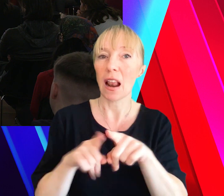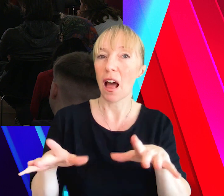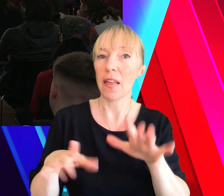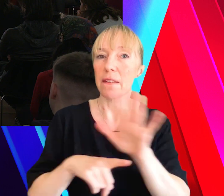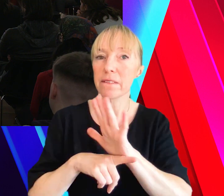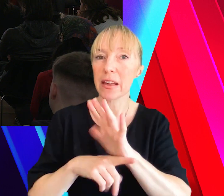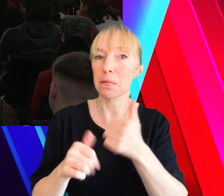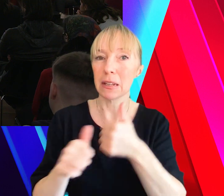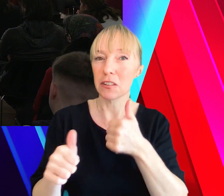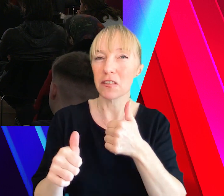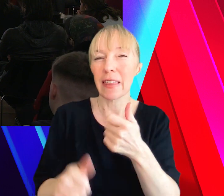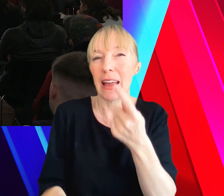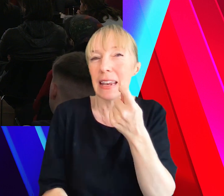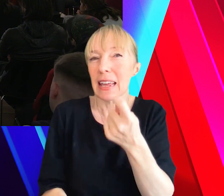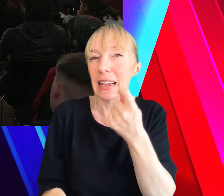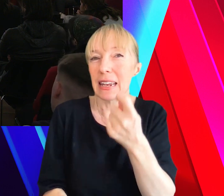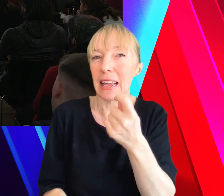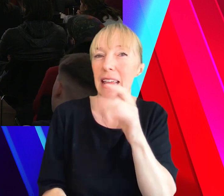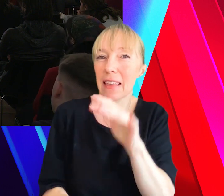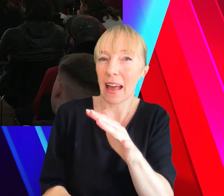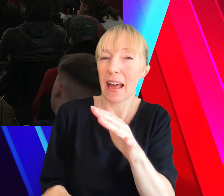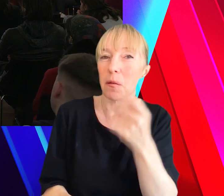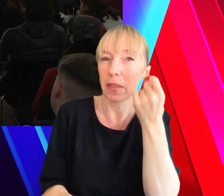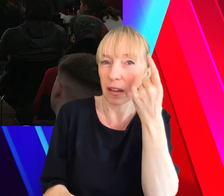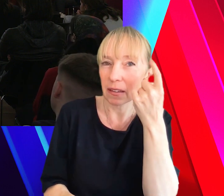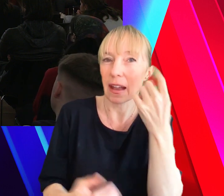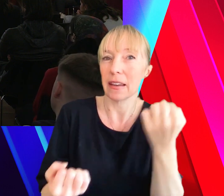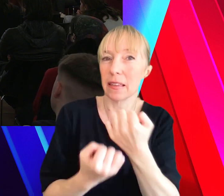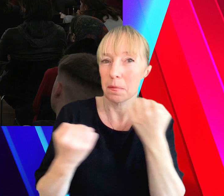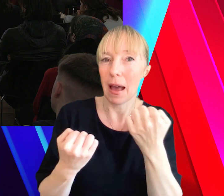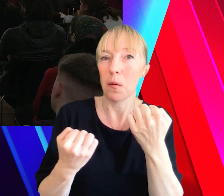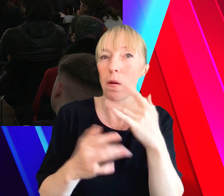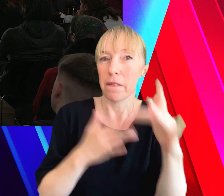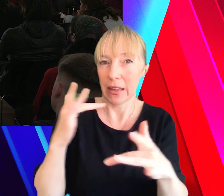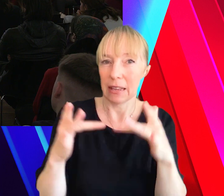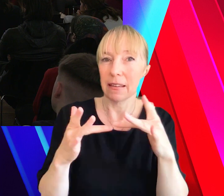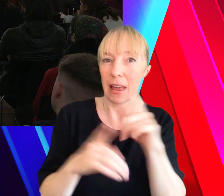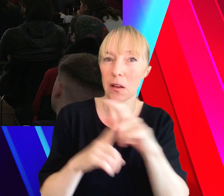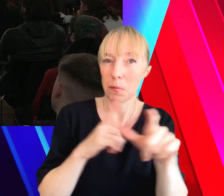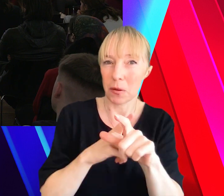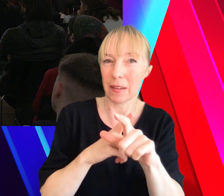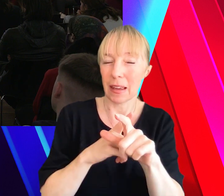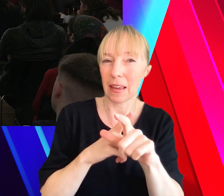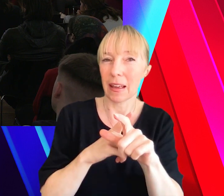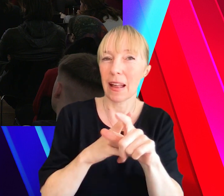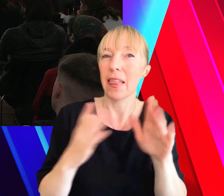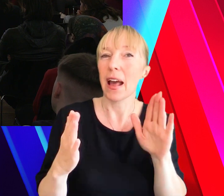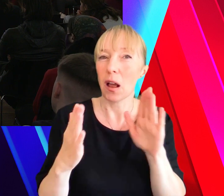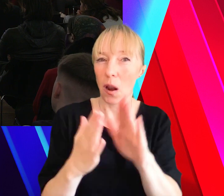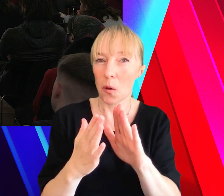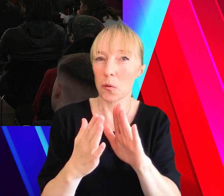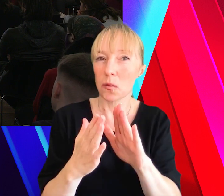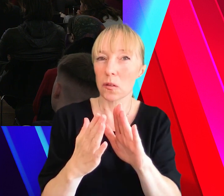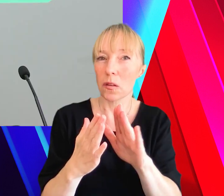big industry, especially like the film industry, they're nearly there, I think, with understanding the power of like internet communities. I